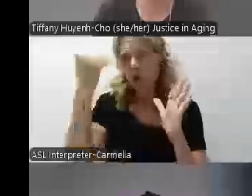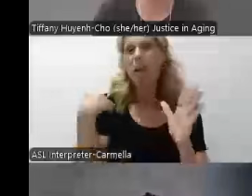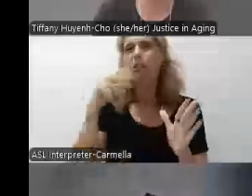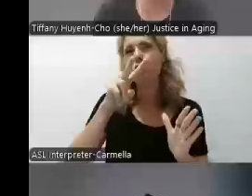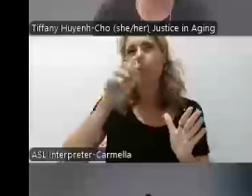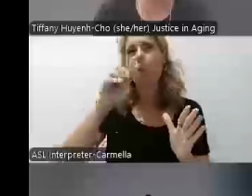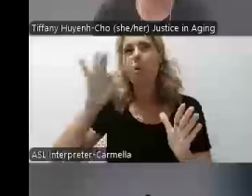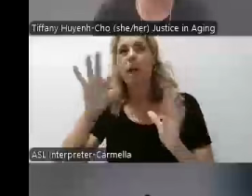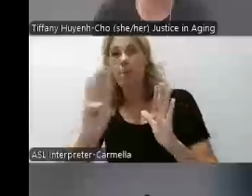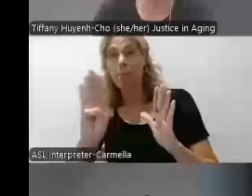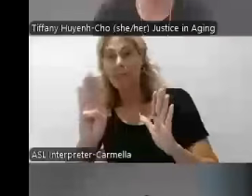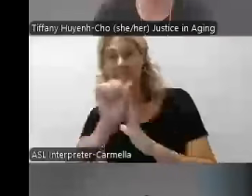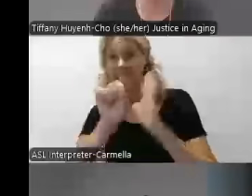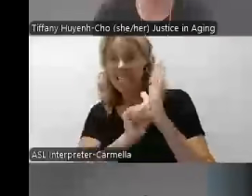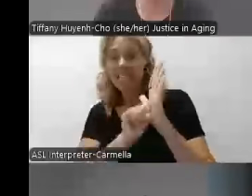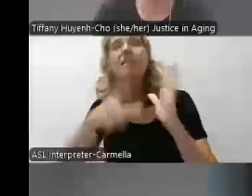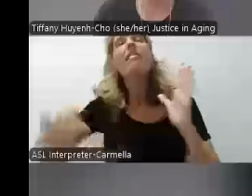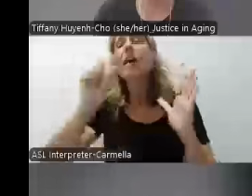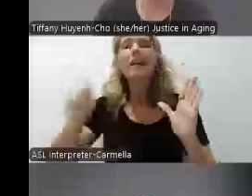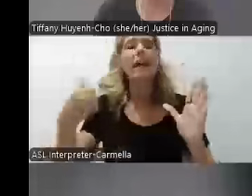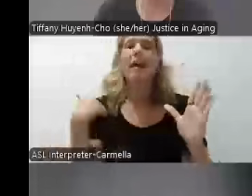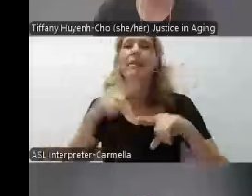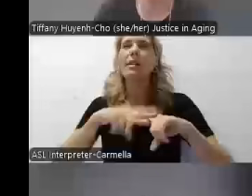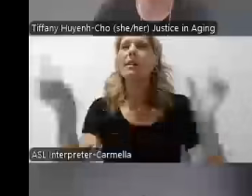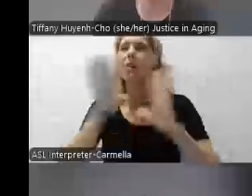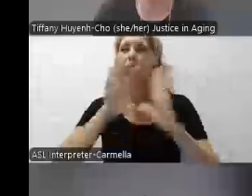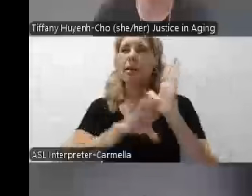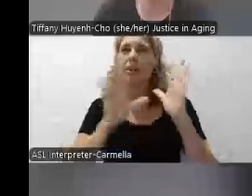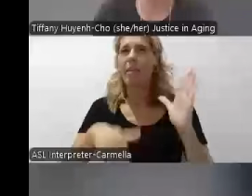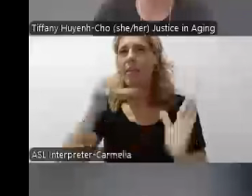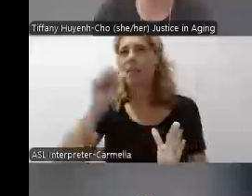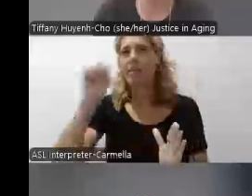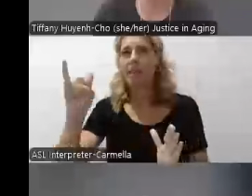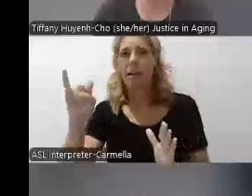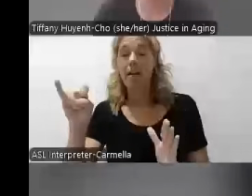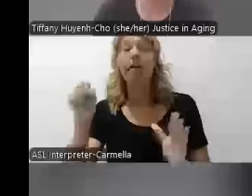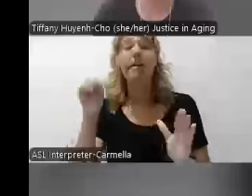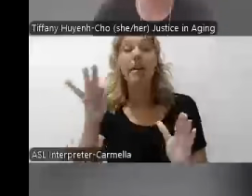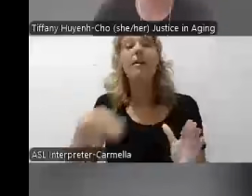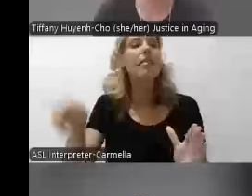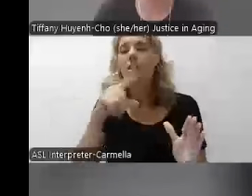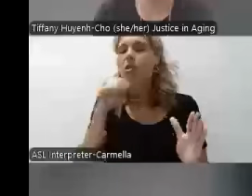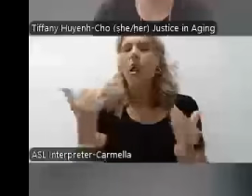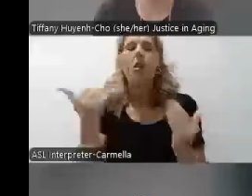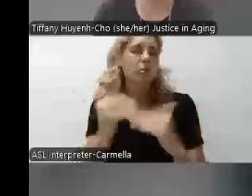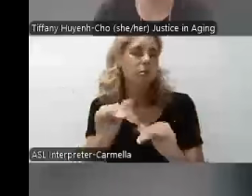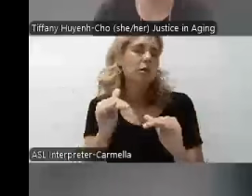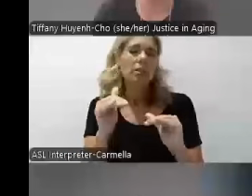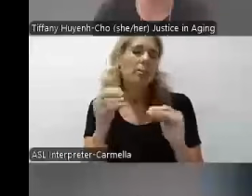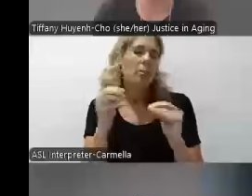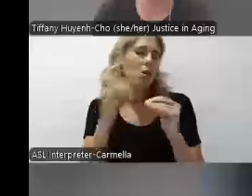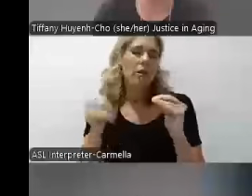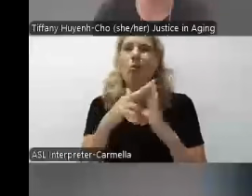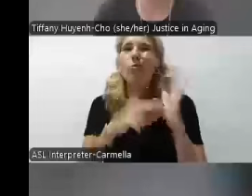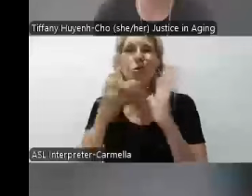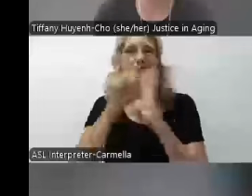states, that can use a different criteria than SSI, as long as they are no more restrictive than the rules the states had